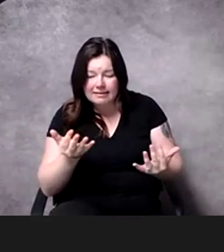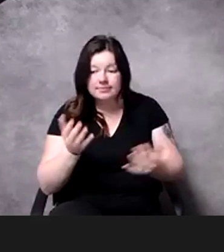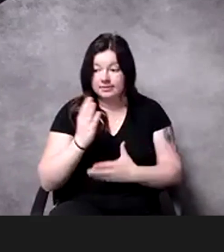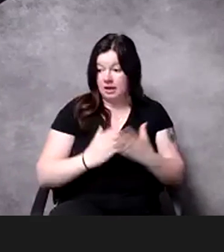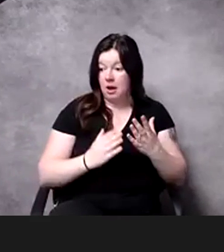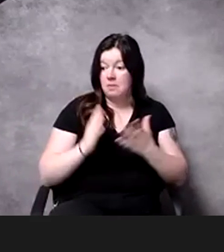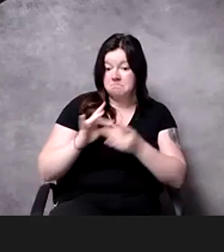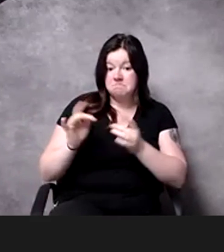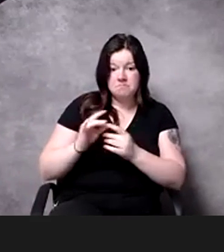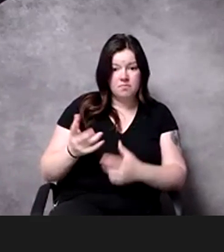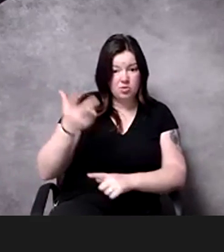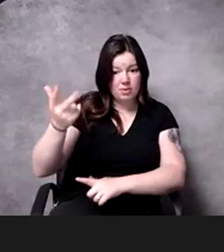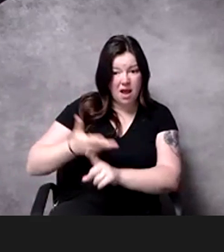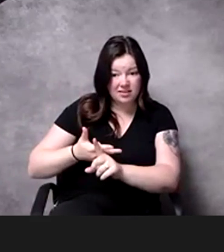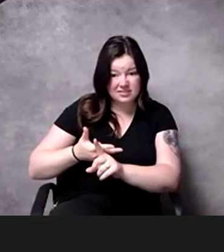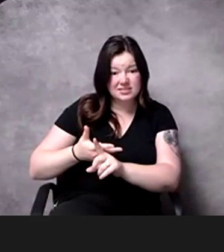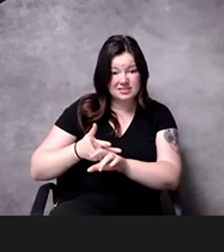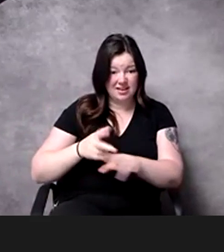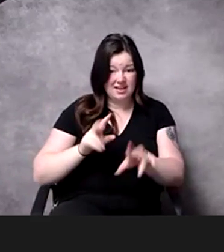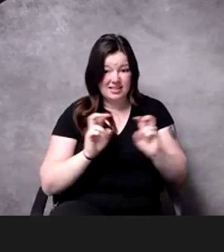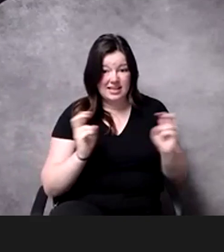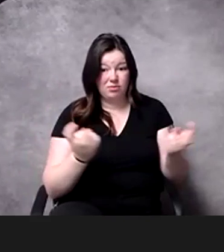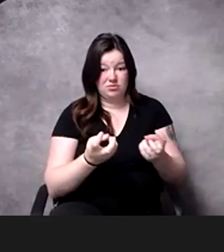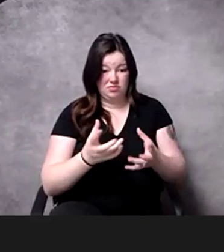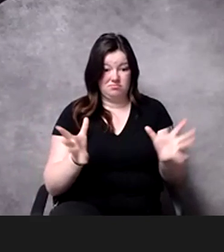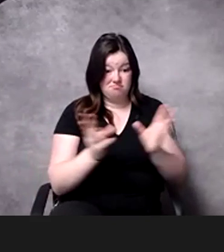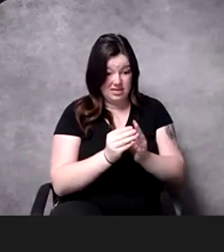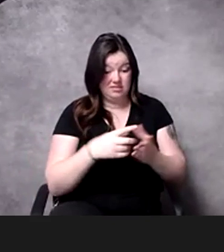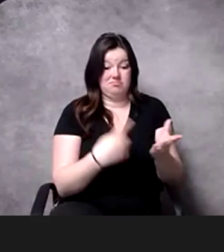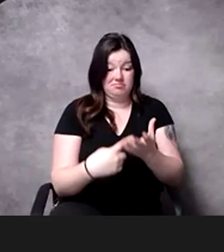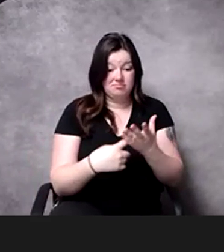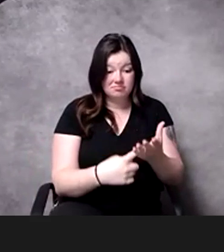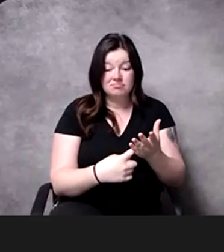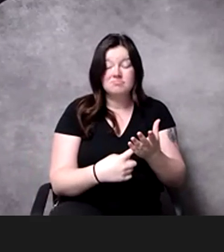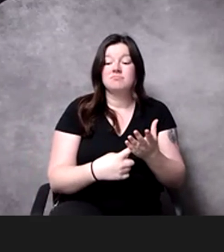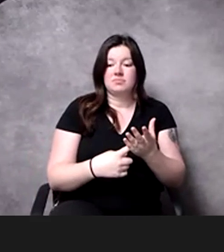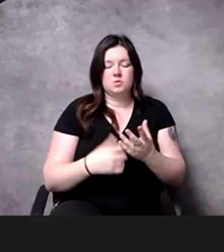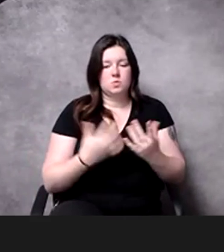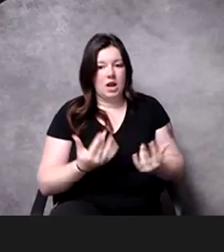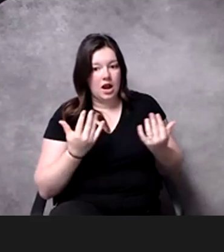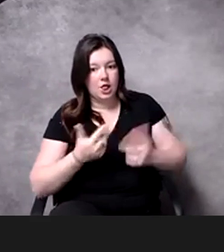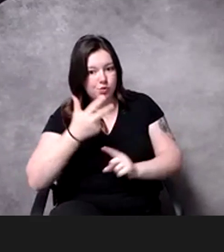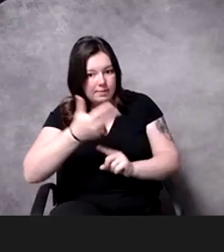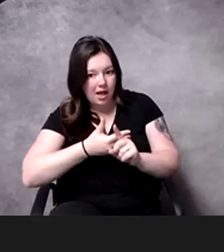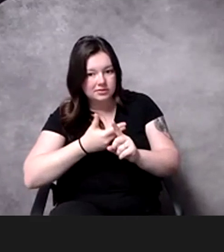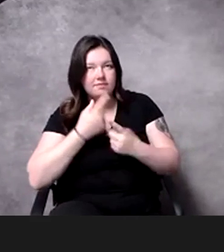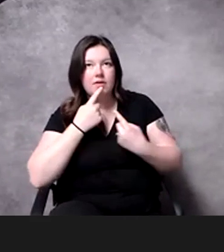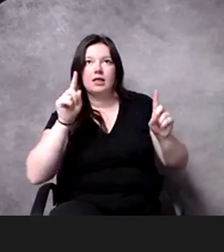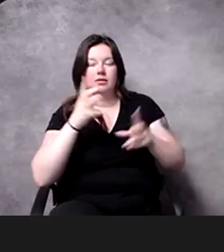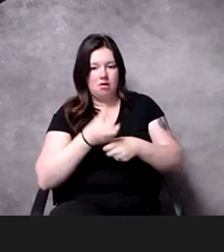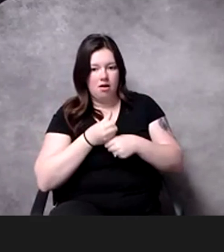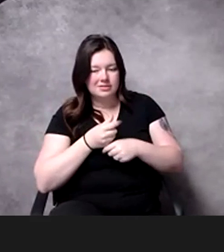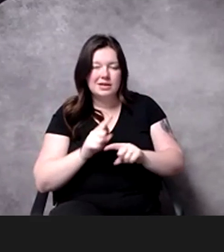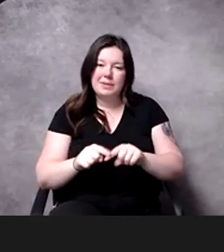award for like 3 months after council met. So it really depends on what their workload is like and